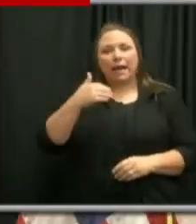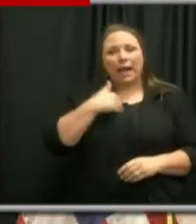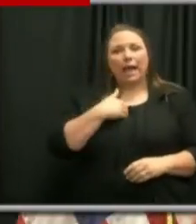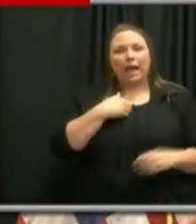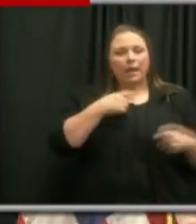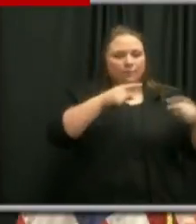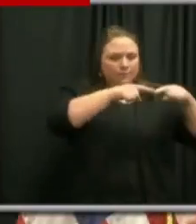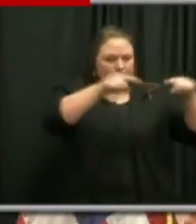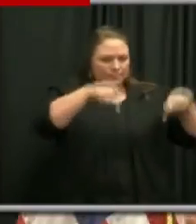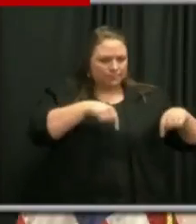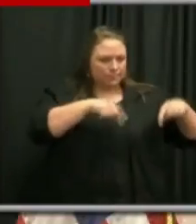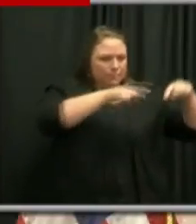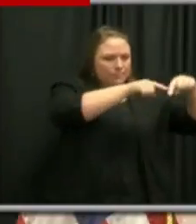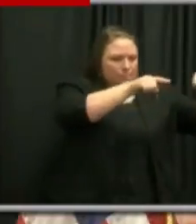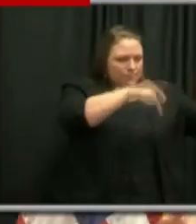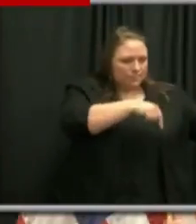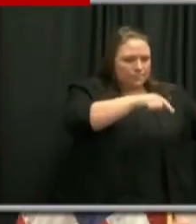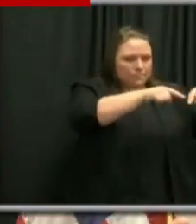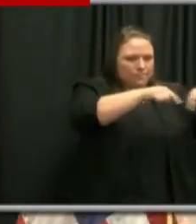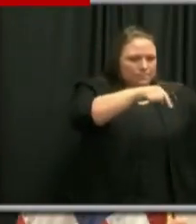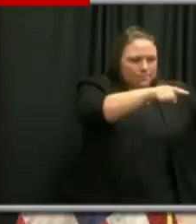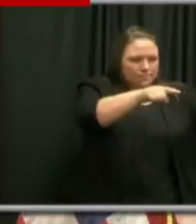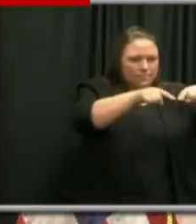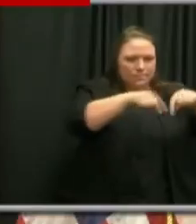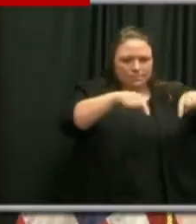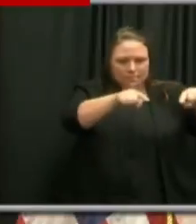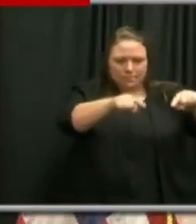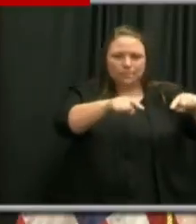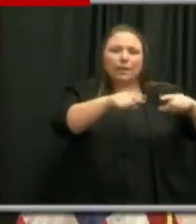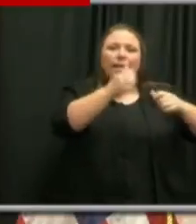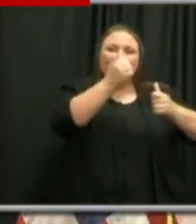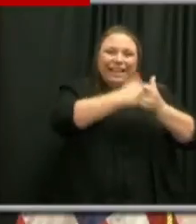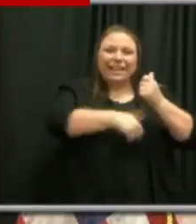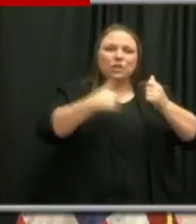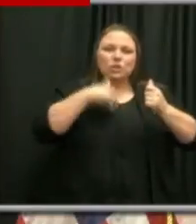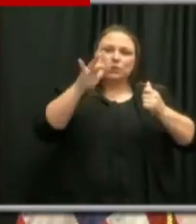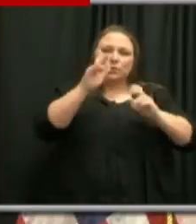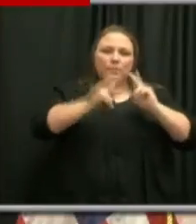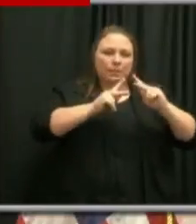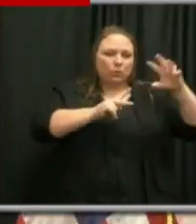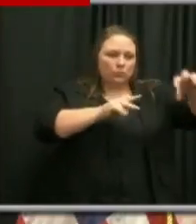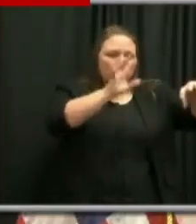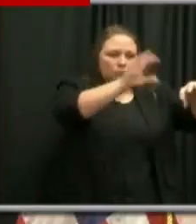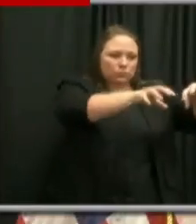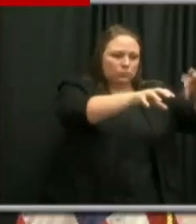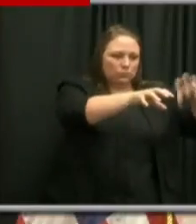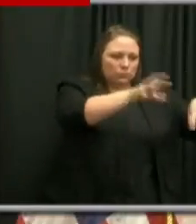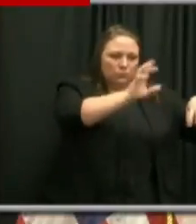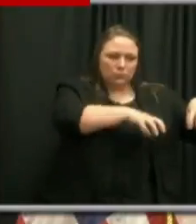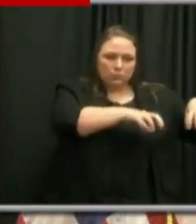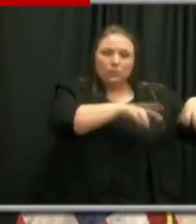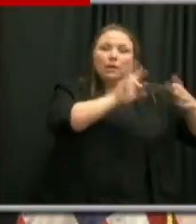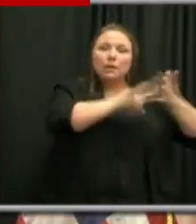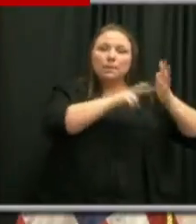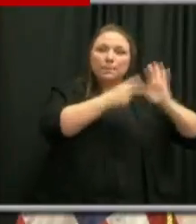So each pod, I think, has about 25 individuals in it. And so we try to minimize